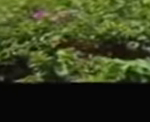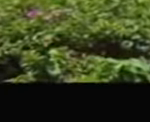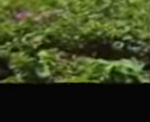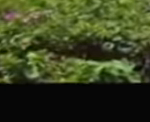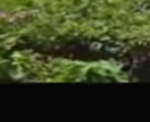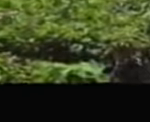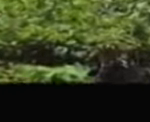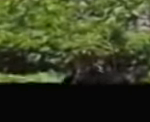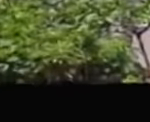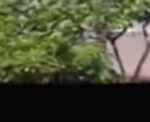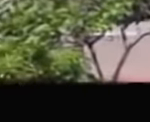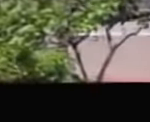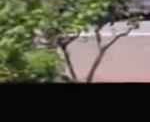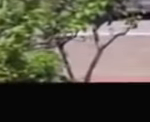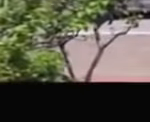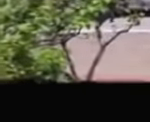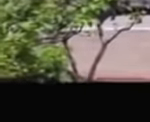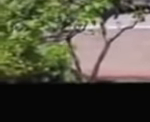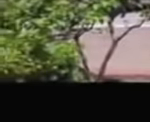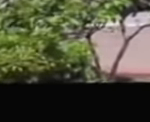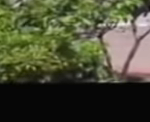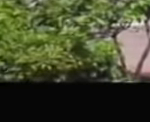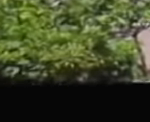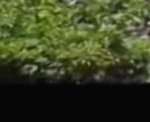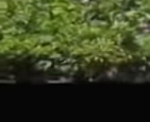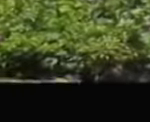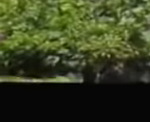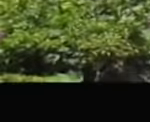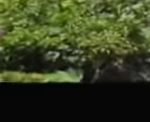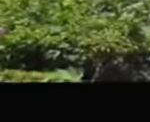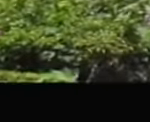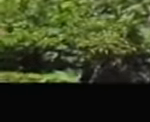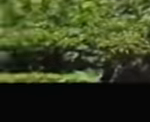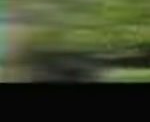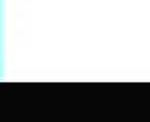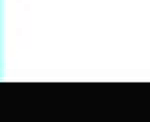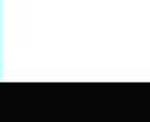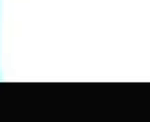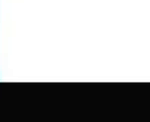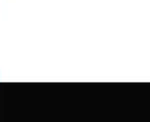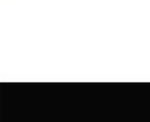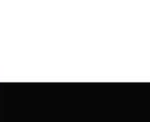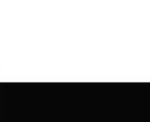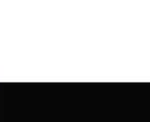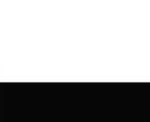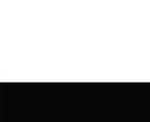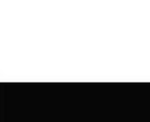Port of Spain to hear from you about your concerns and your questions.